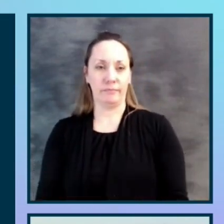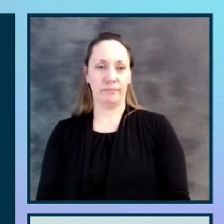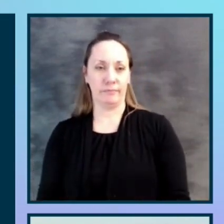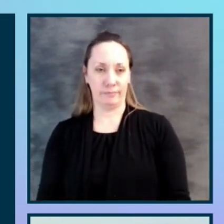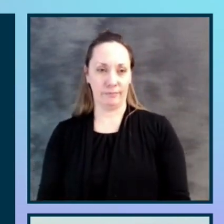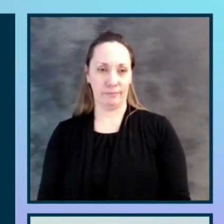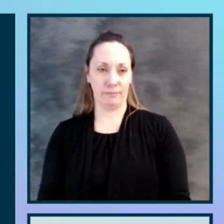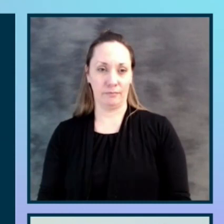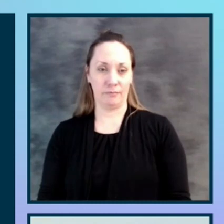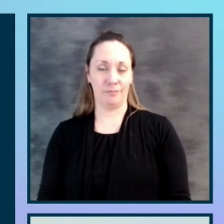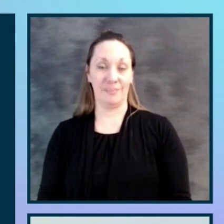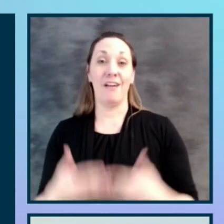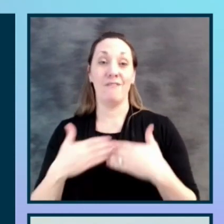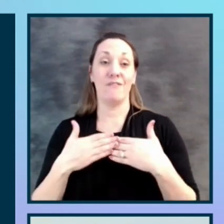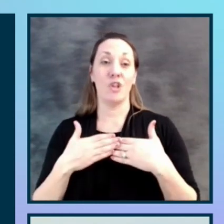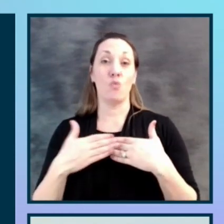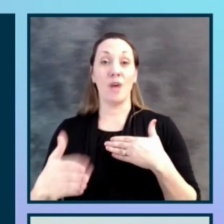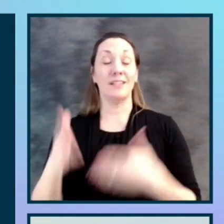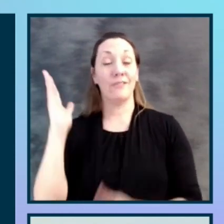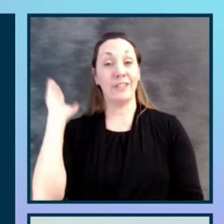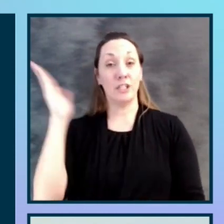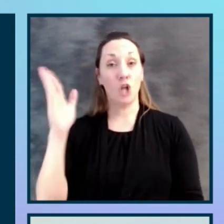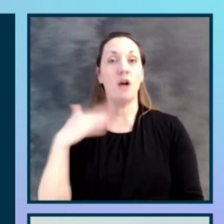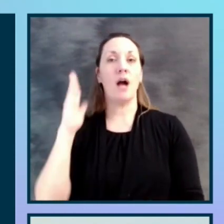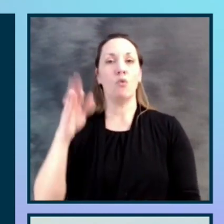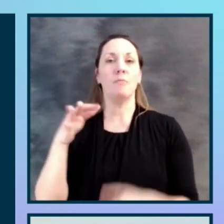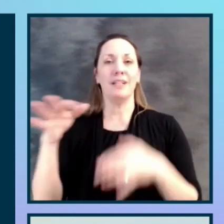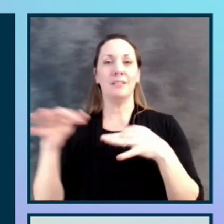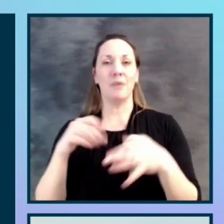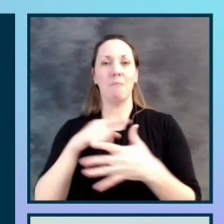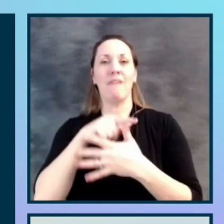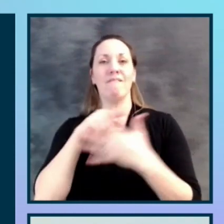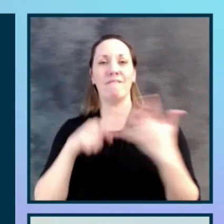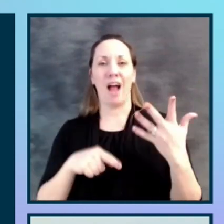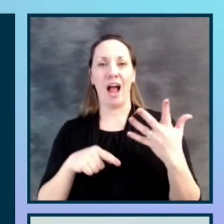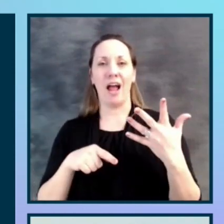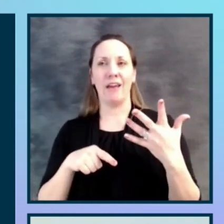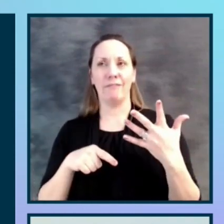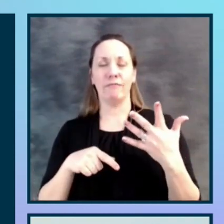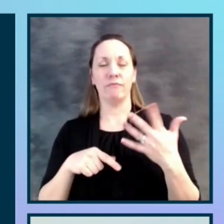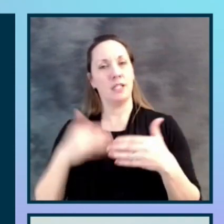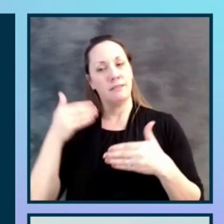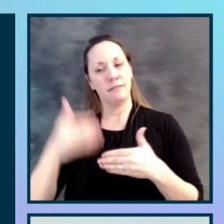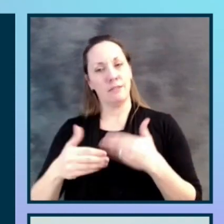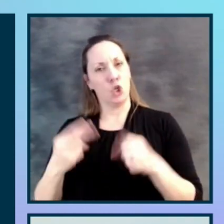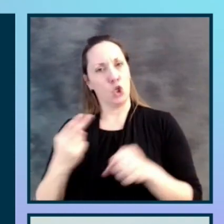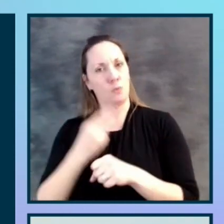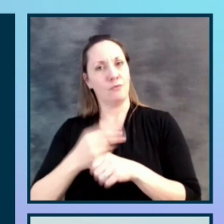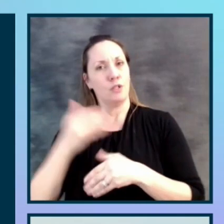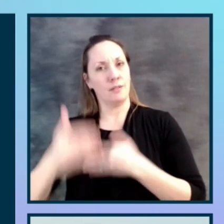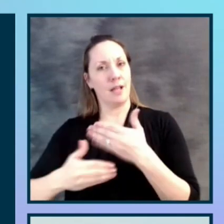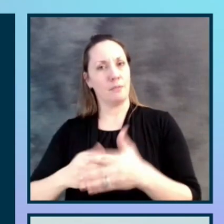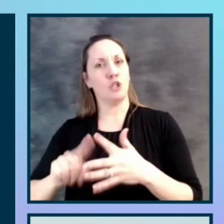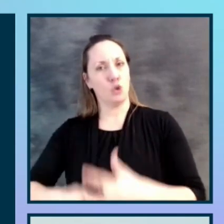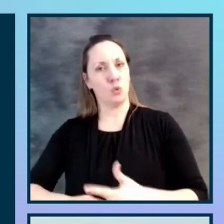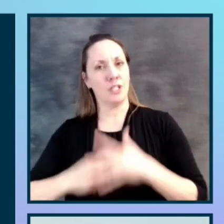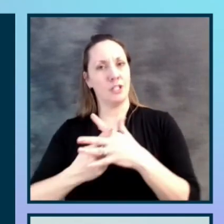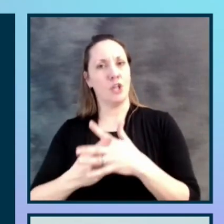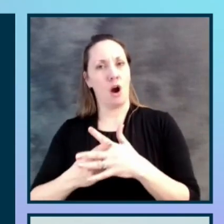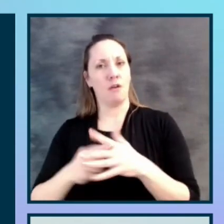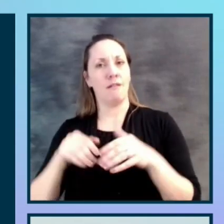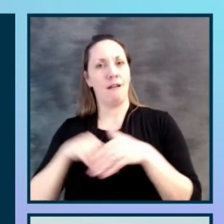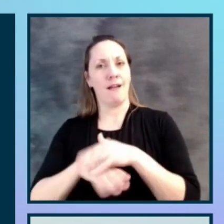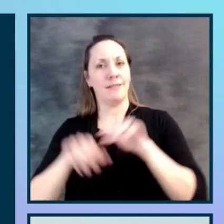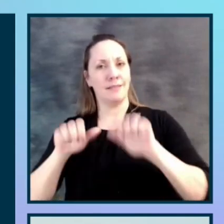For the rest of this talk, I'll be walking you through 5 practical steps that you can follow to kickstart accessibility within your